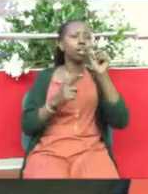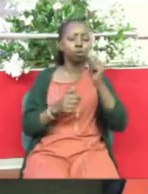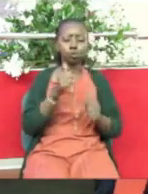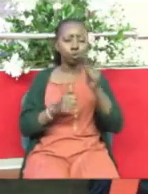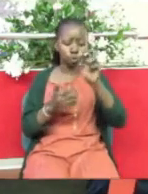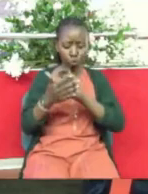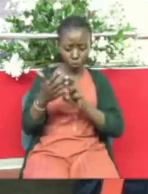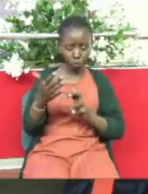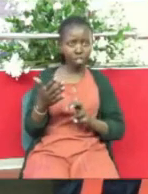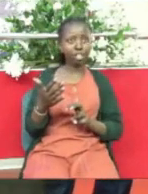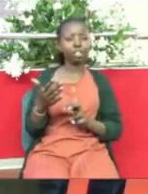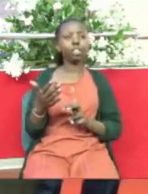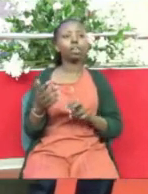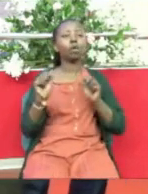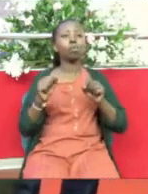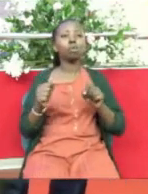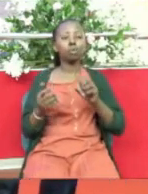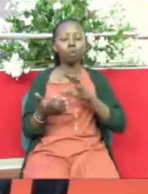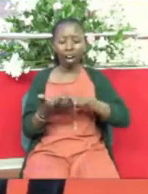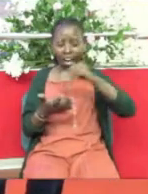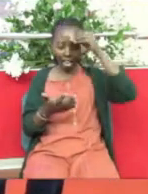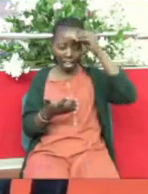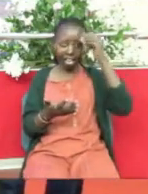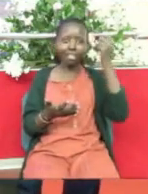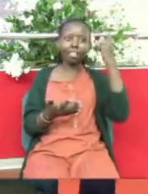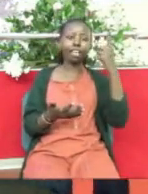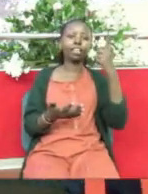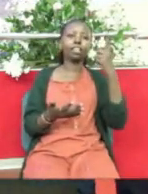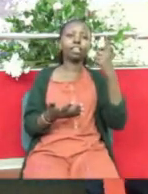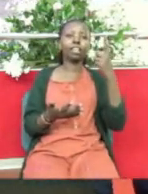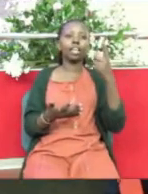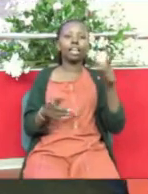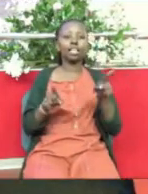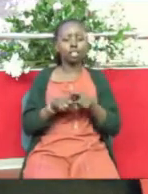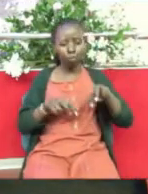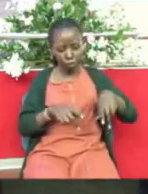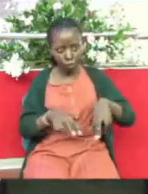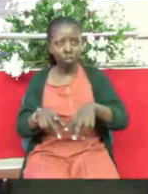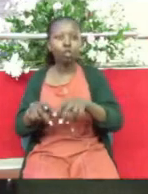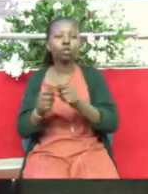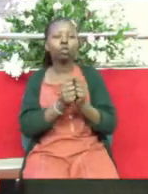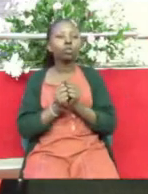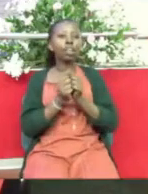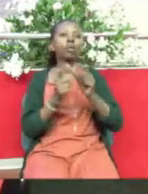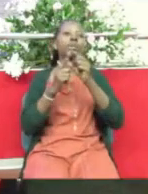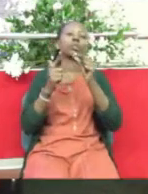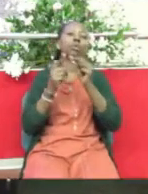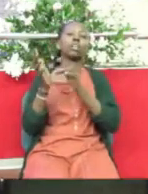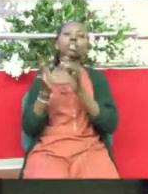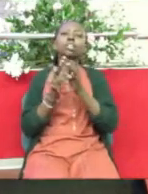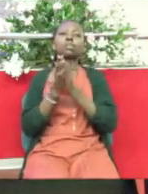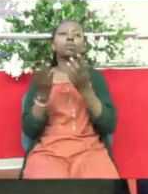ambalo utalisoma, you will take it seriously, utalichukua kwa uzito, and walk on it. Na utembee nalo. The Bible says that at a time